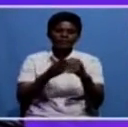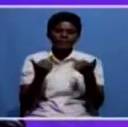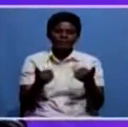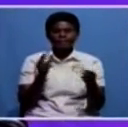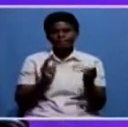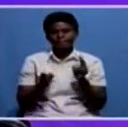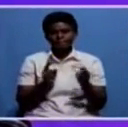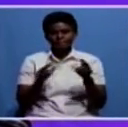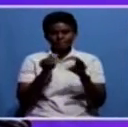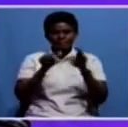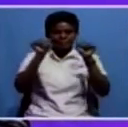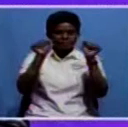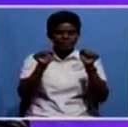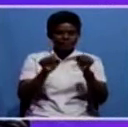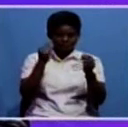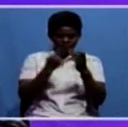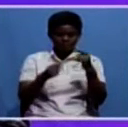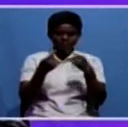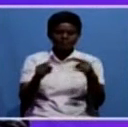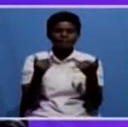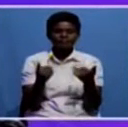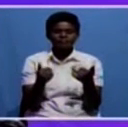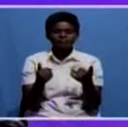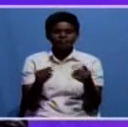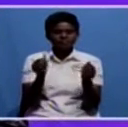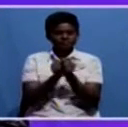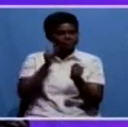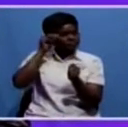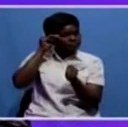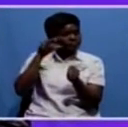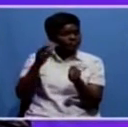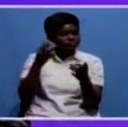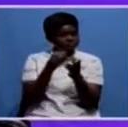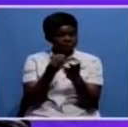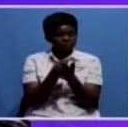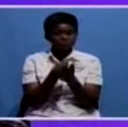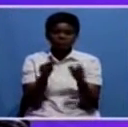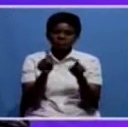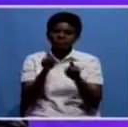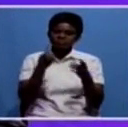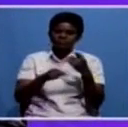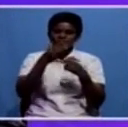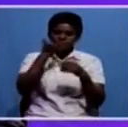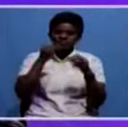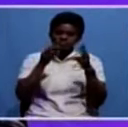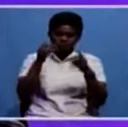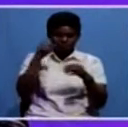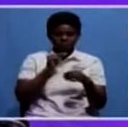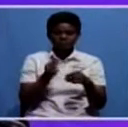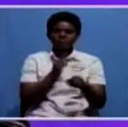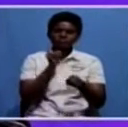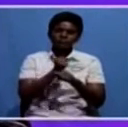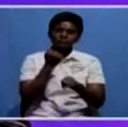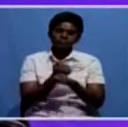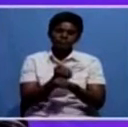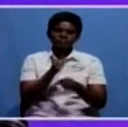restructure? And this is what is preoccupying the Minister of Finance. And also, What is the best way for us to be efficient in terms of